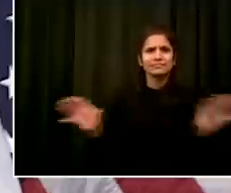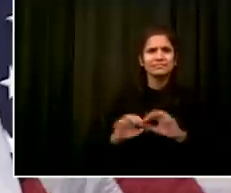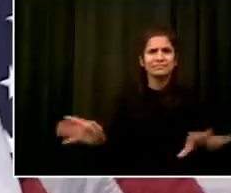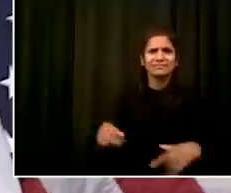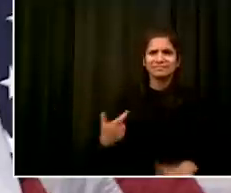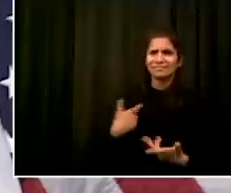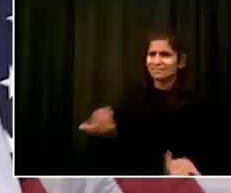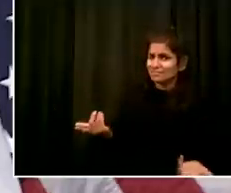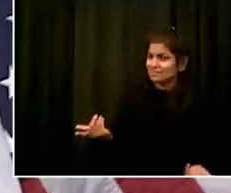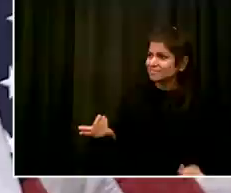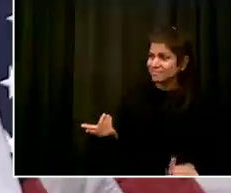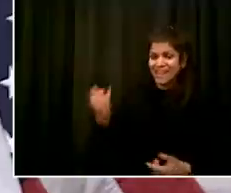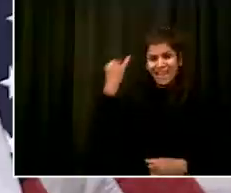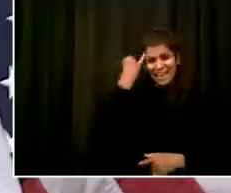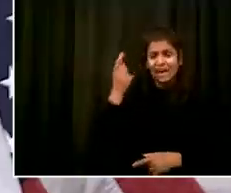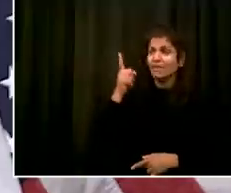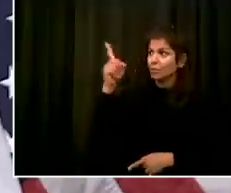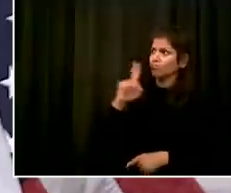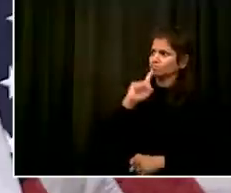from Bloomberg.